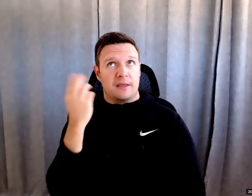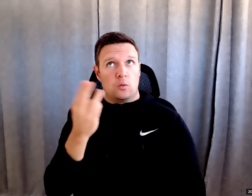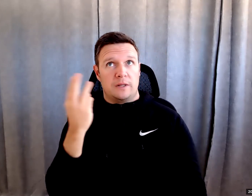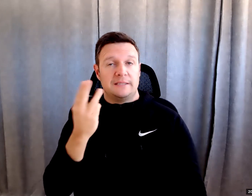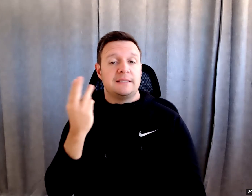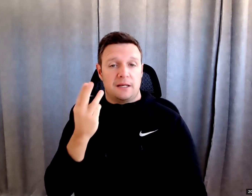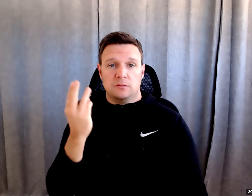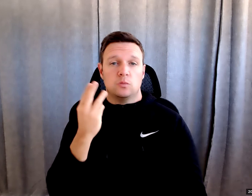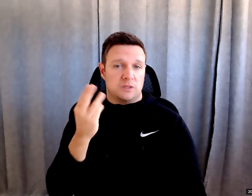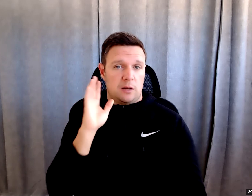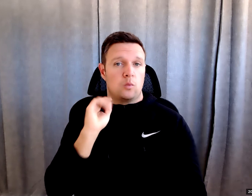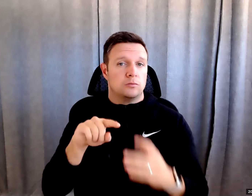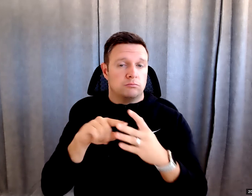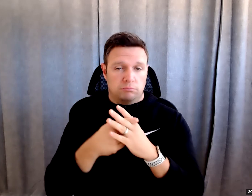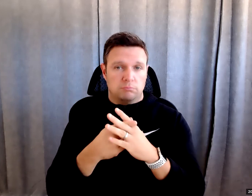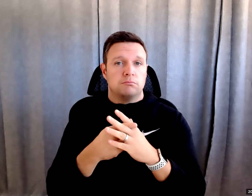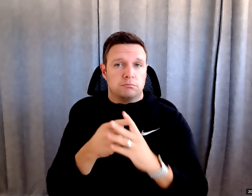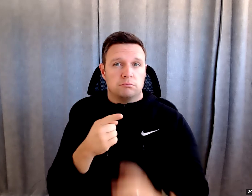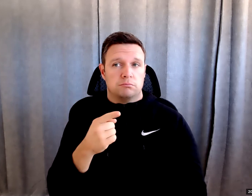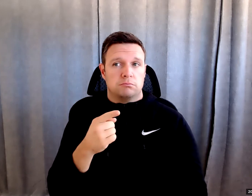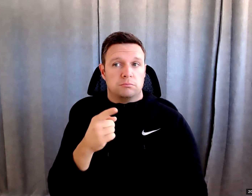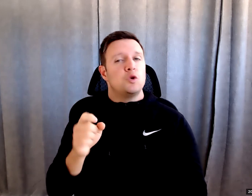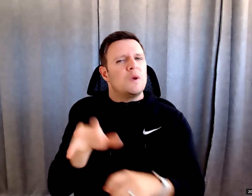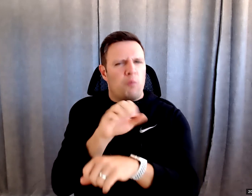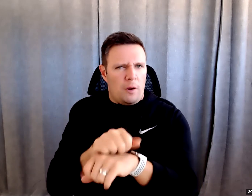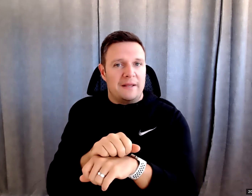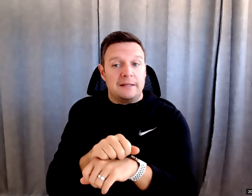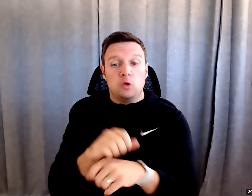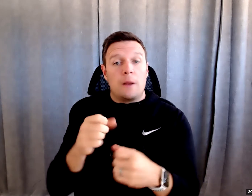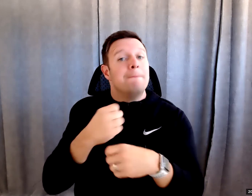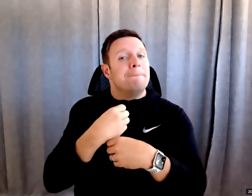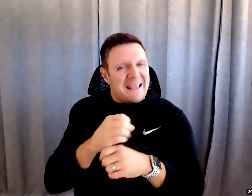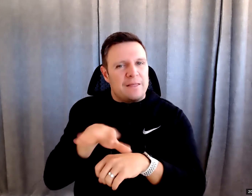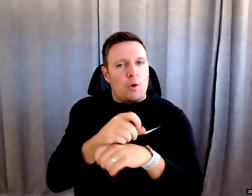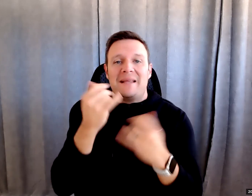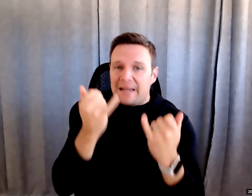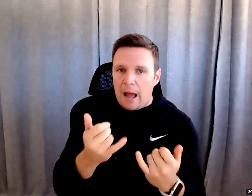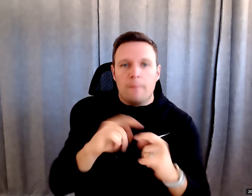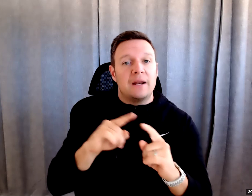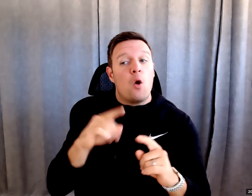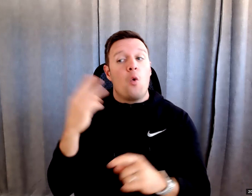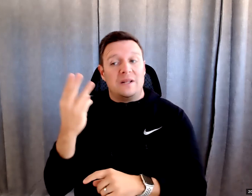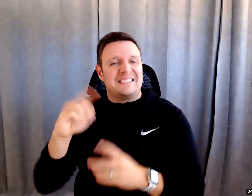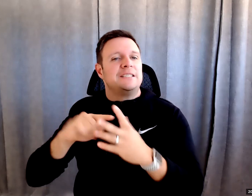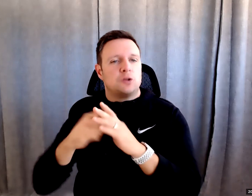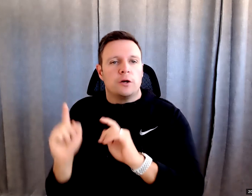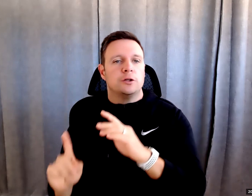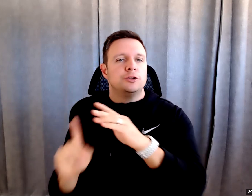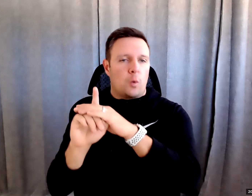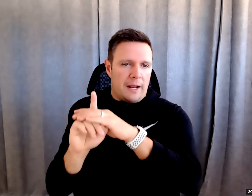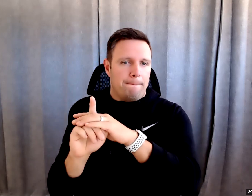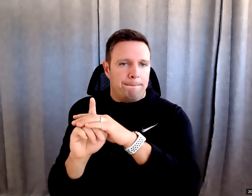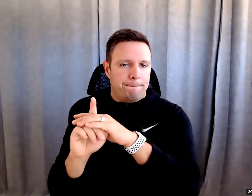is when we'll start. You can make an appointment now, but Wednesday is when you can start coming in to get them.